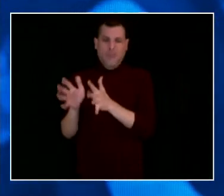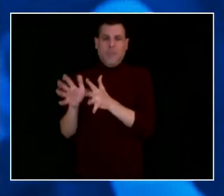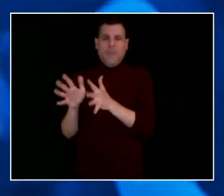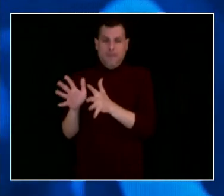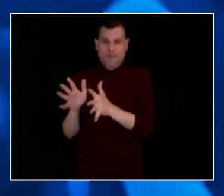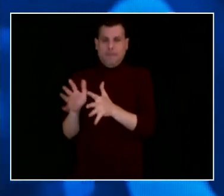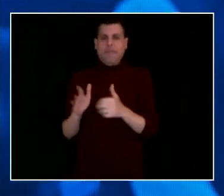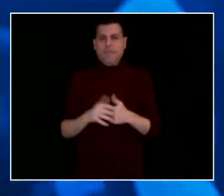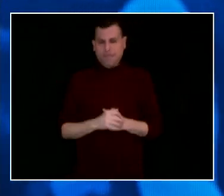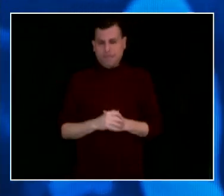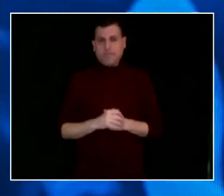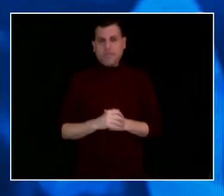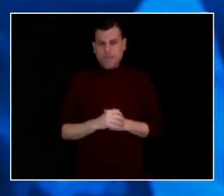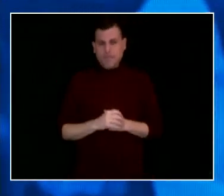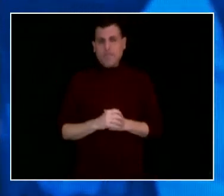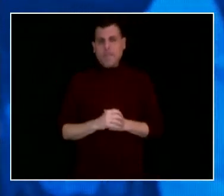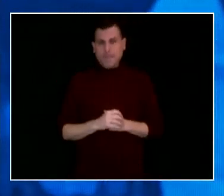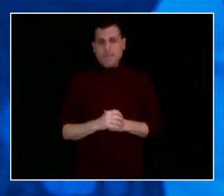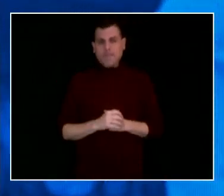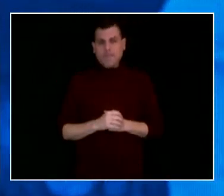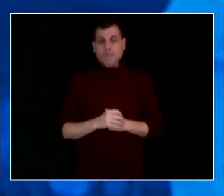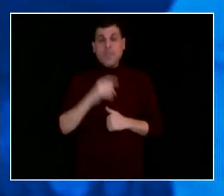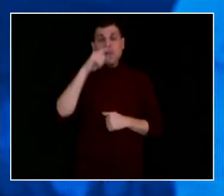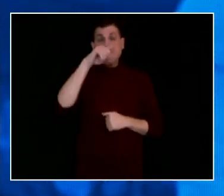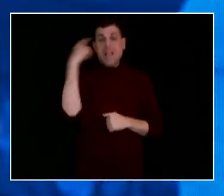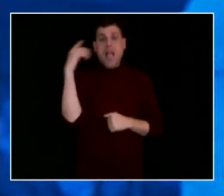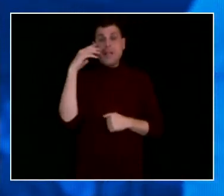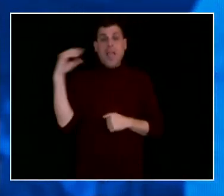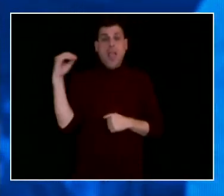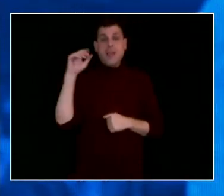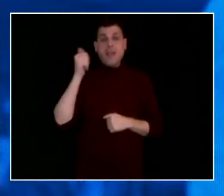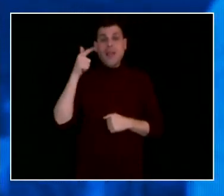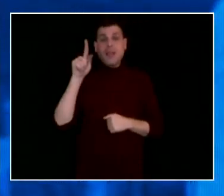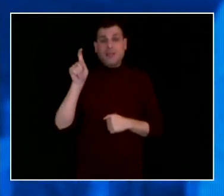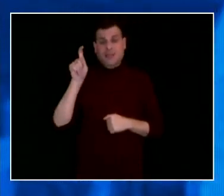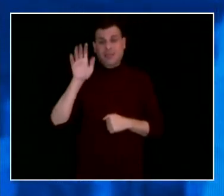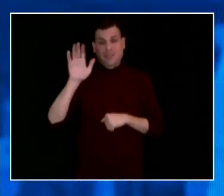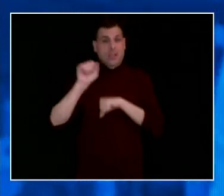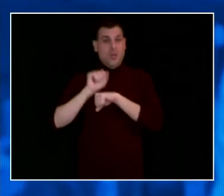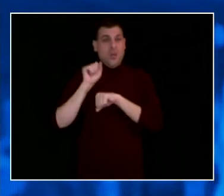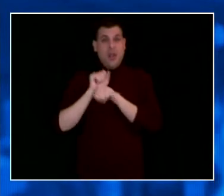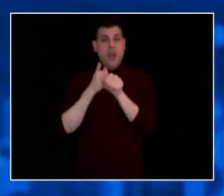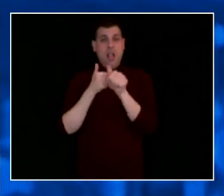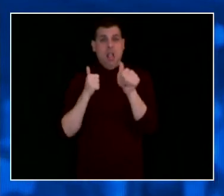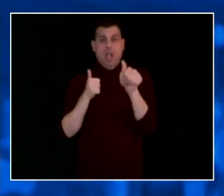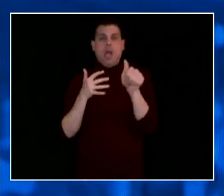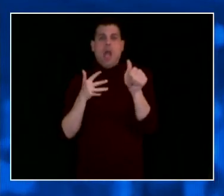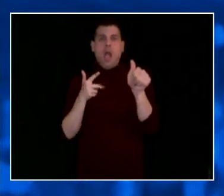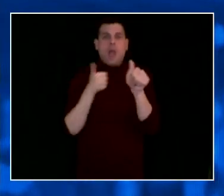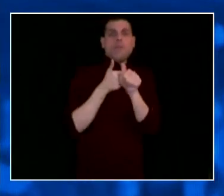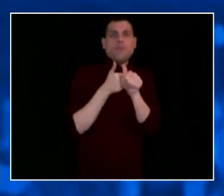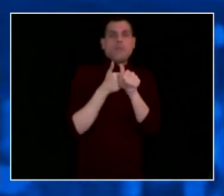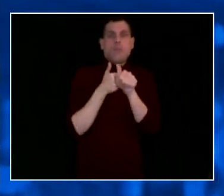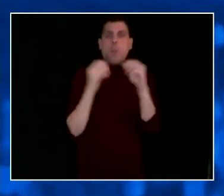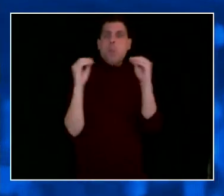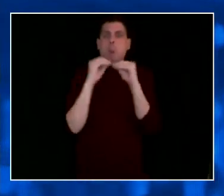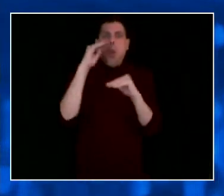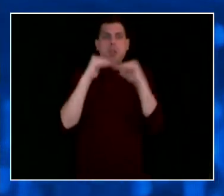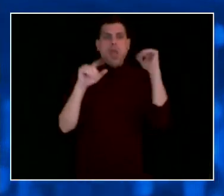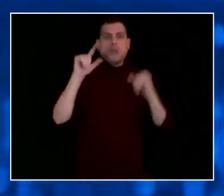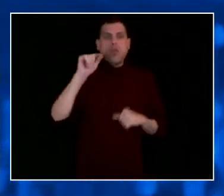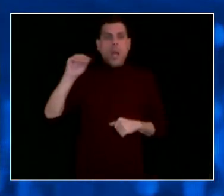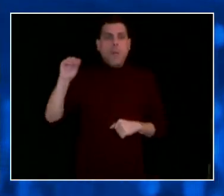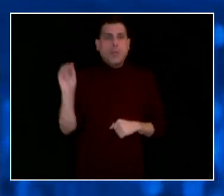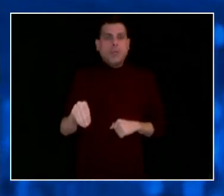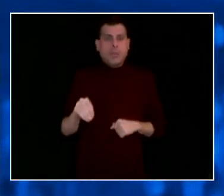We cut Black and Latino unemployment by more than 20% since the start of our